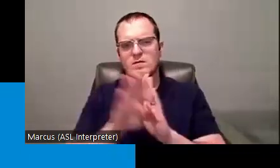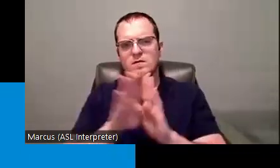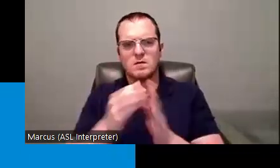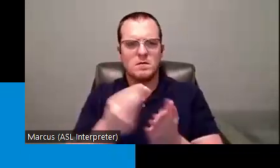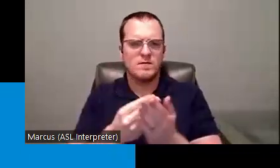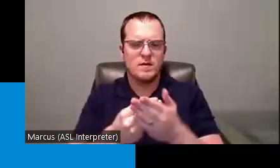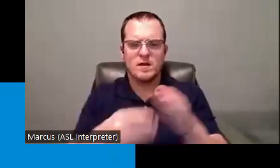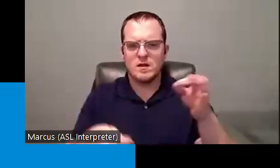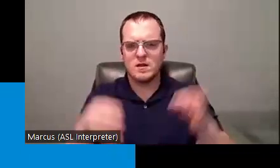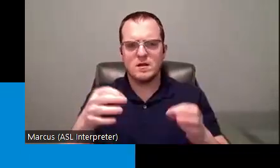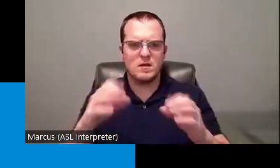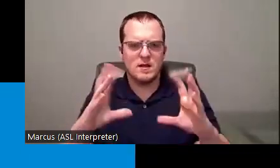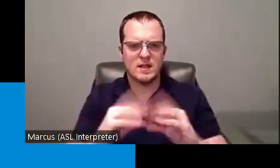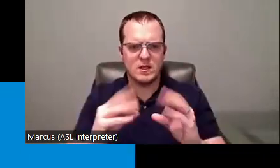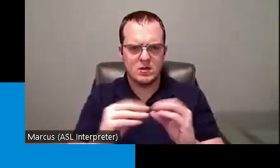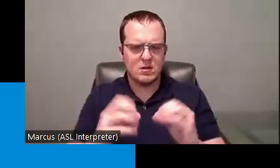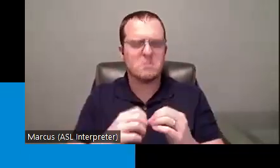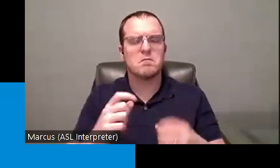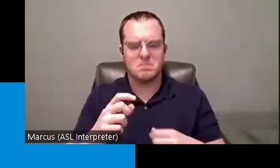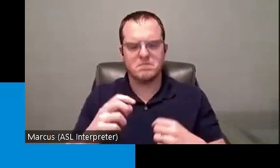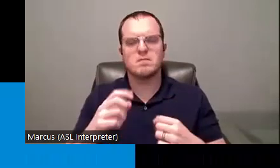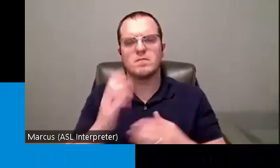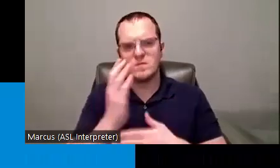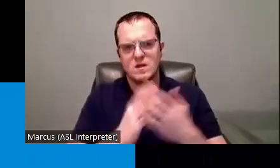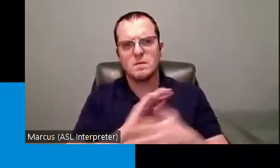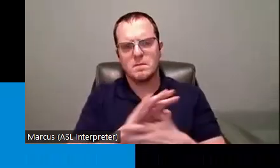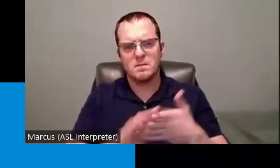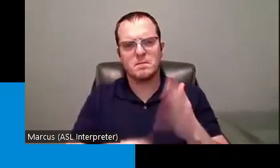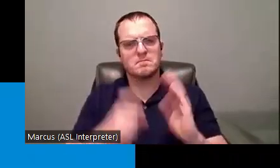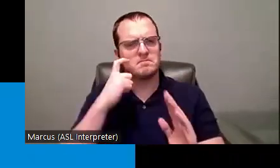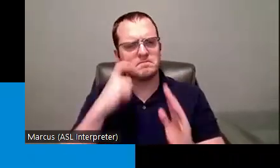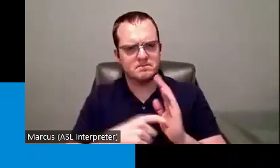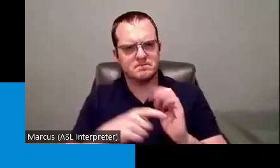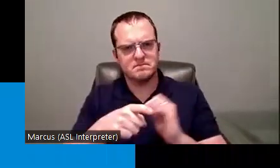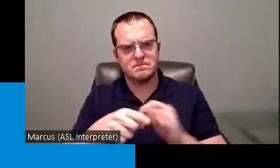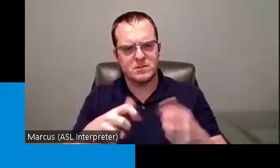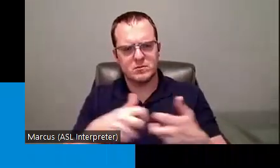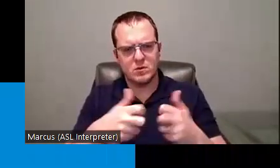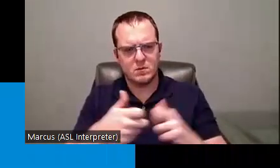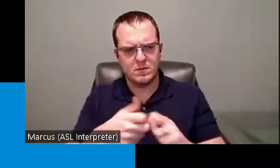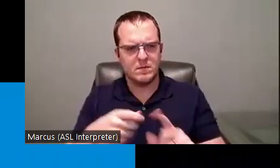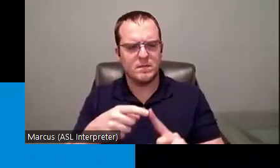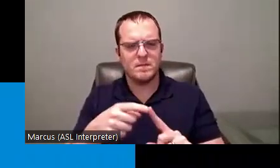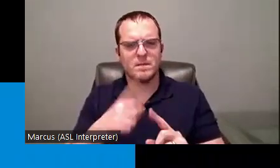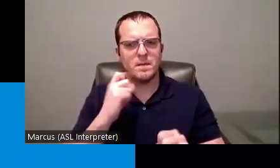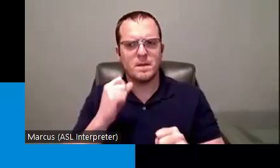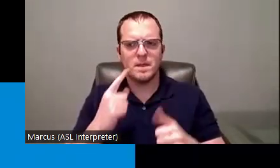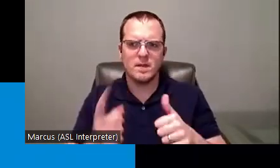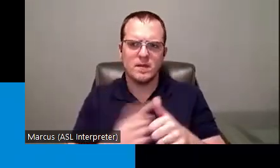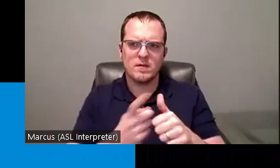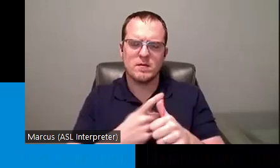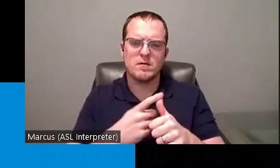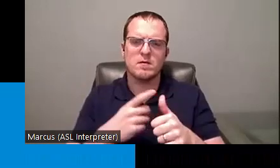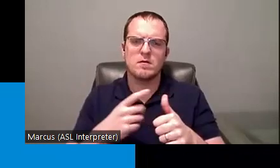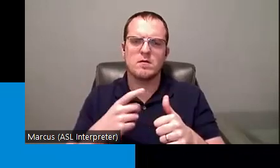hearing, and some things did stick out as a problem. First of all, the